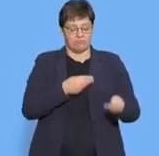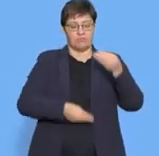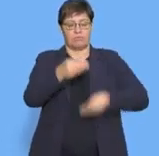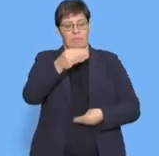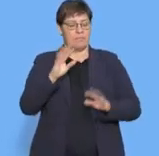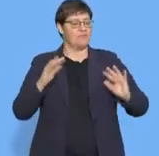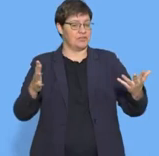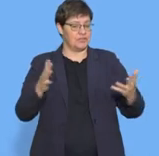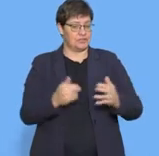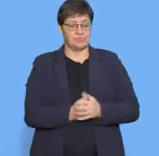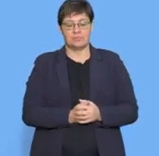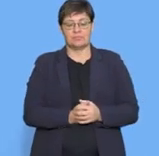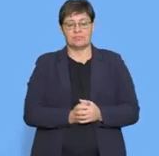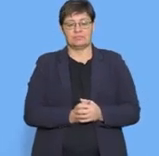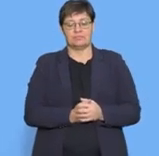around.